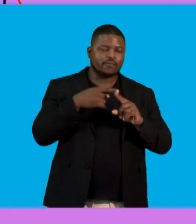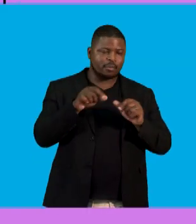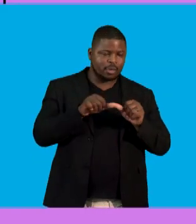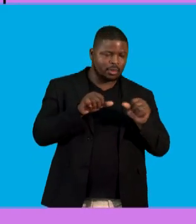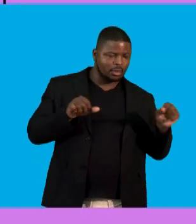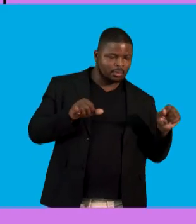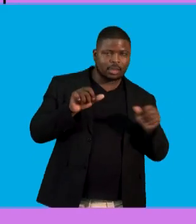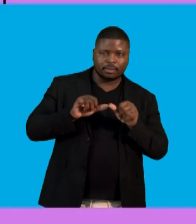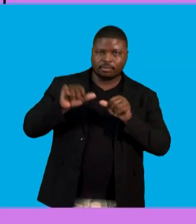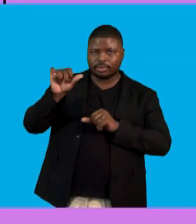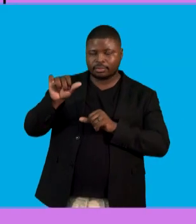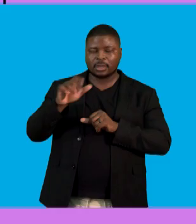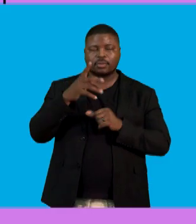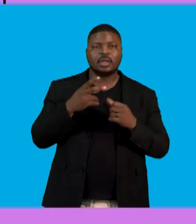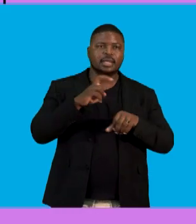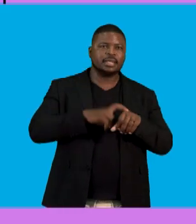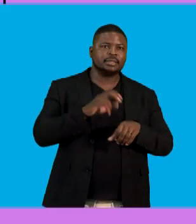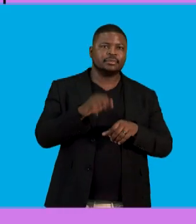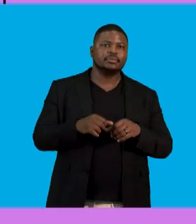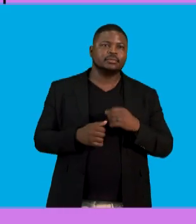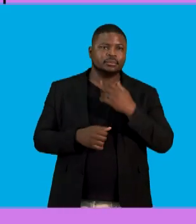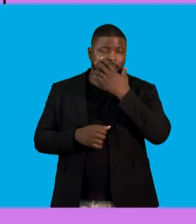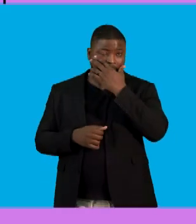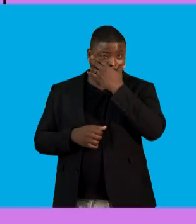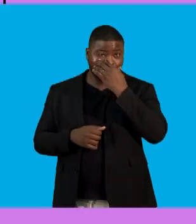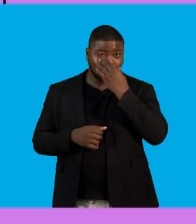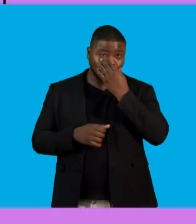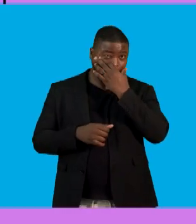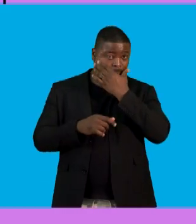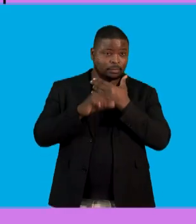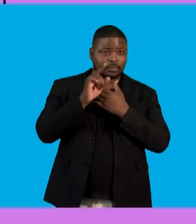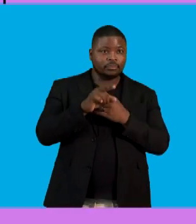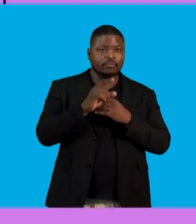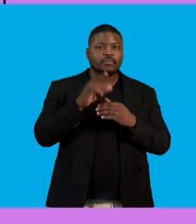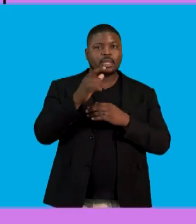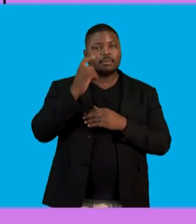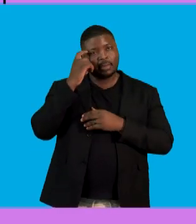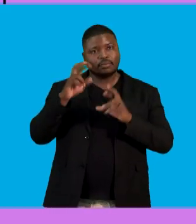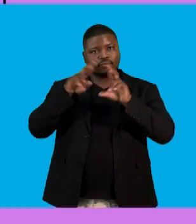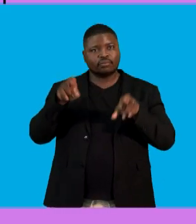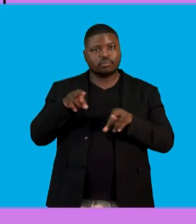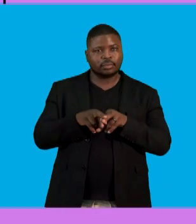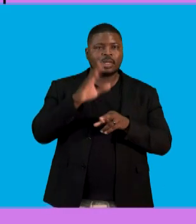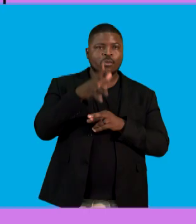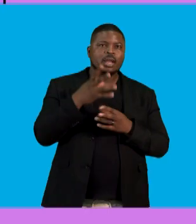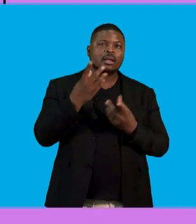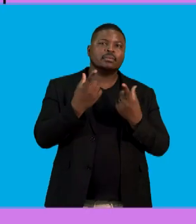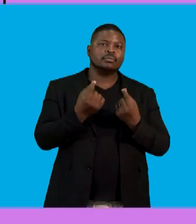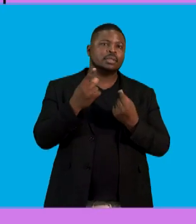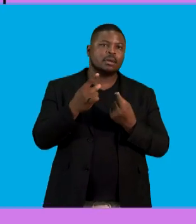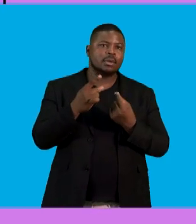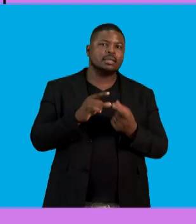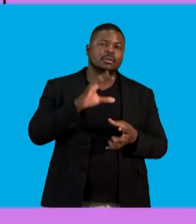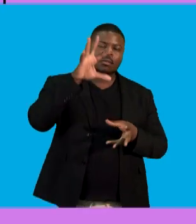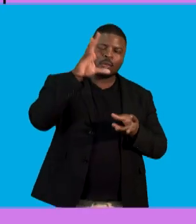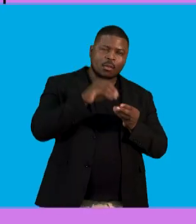width. Question C says, the total number of tiles needed for the entire bedroom. It means when we've packed all the tiles